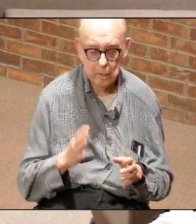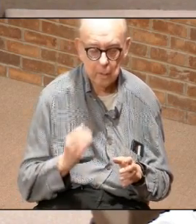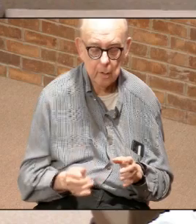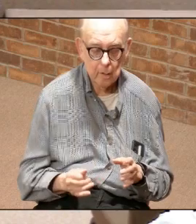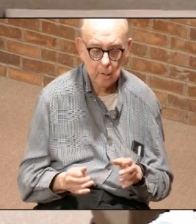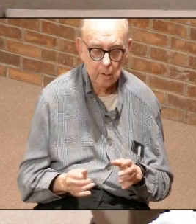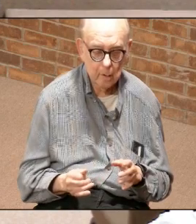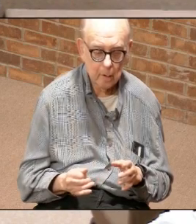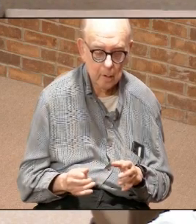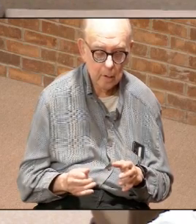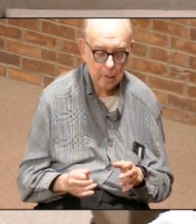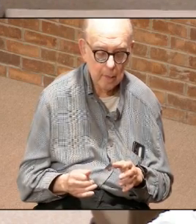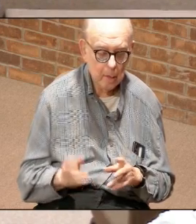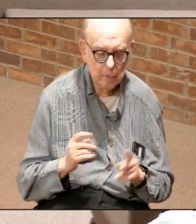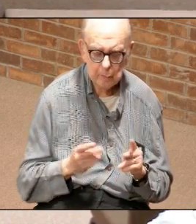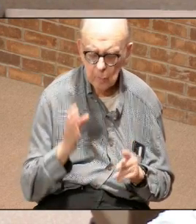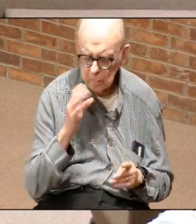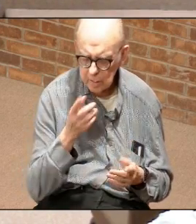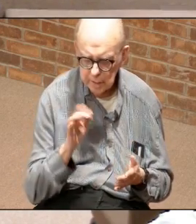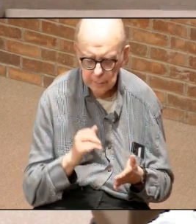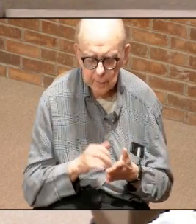Because that's what people's looking for.